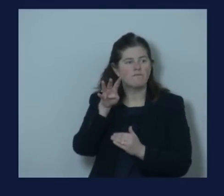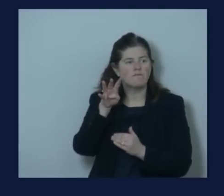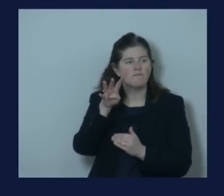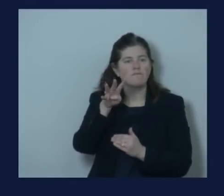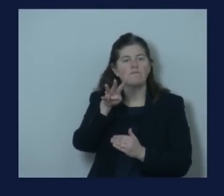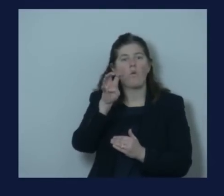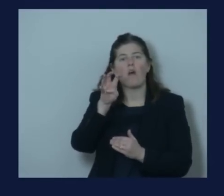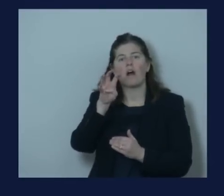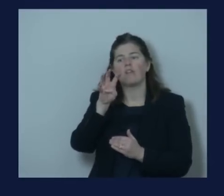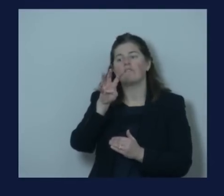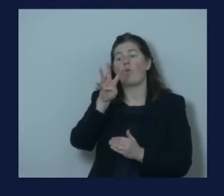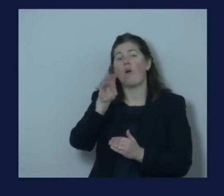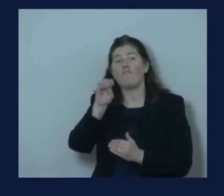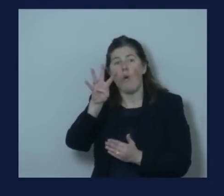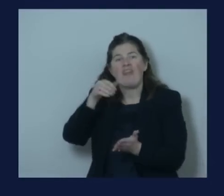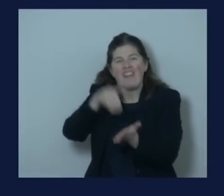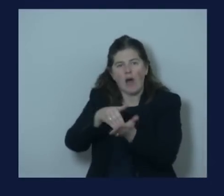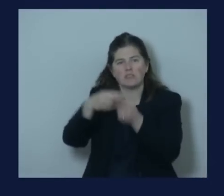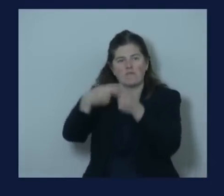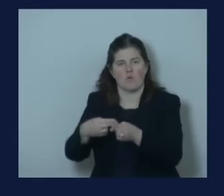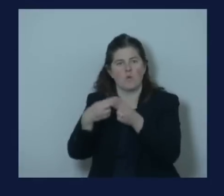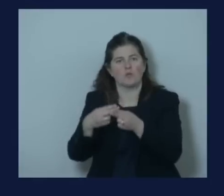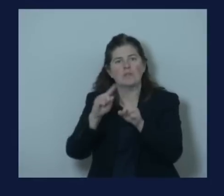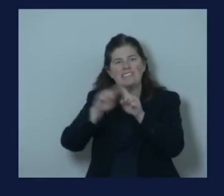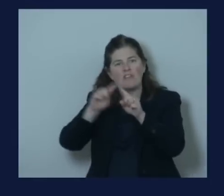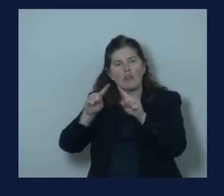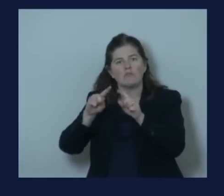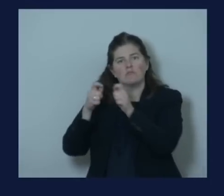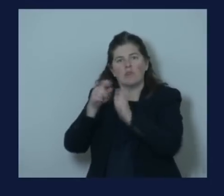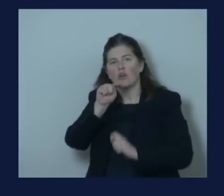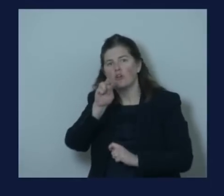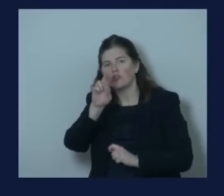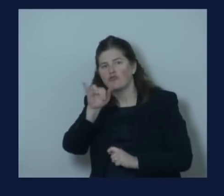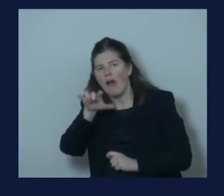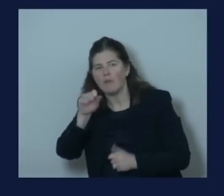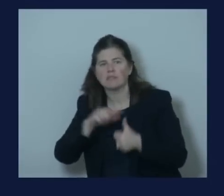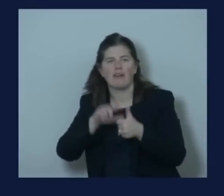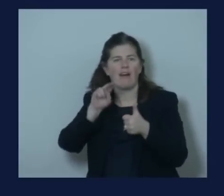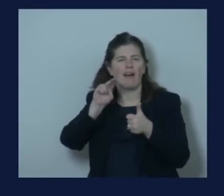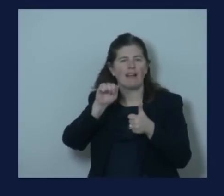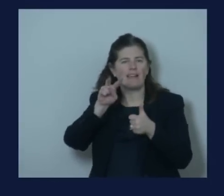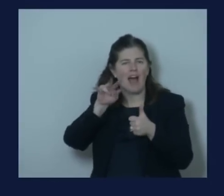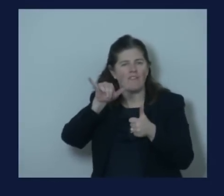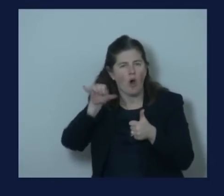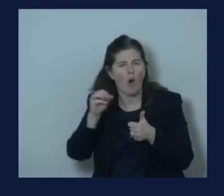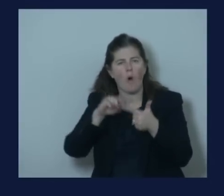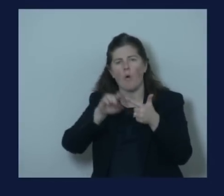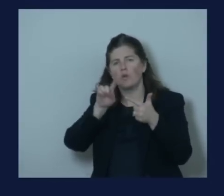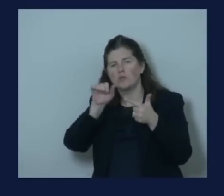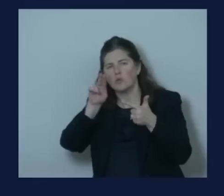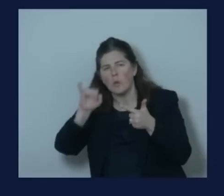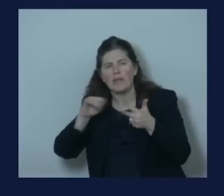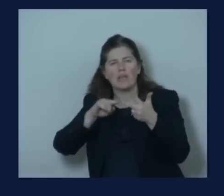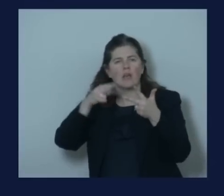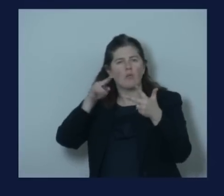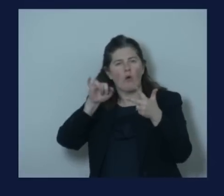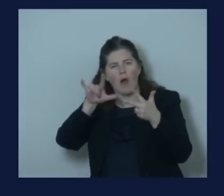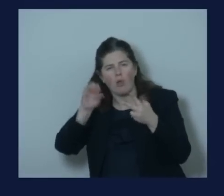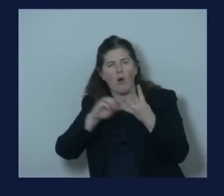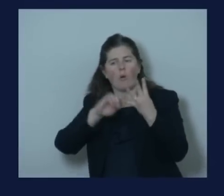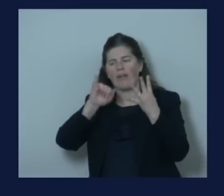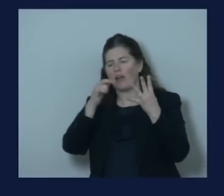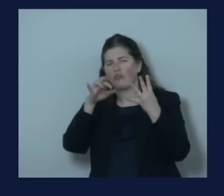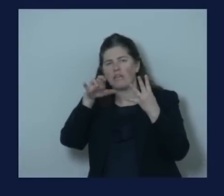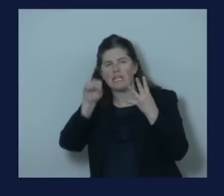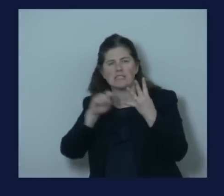of food to the Navajo Nation, Jicarilla Apache, Mescalero Apache, and the pueblos of Zuni, Zia, Picarís, Santa Ana, and